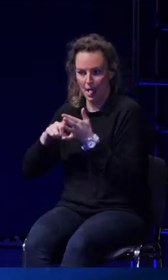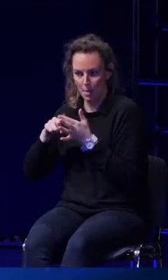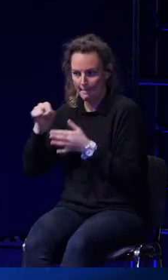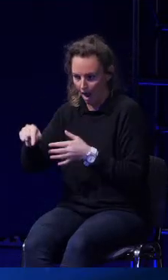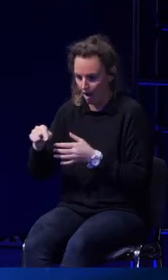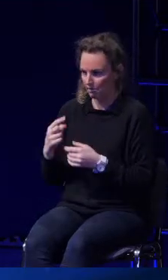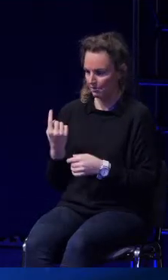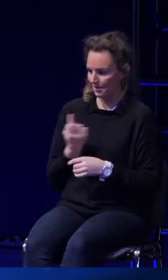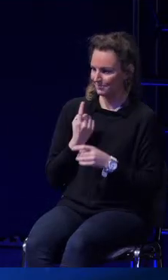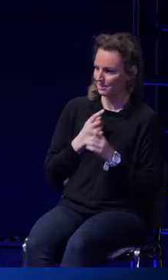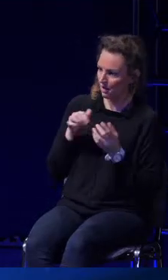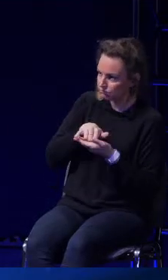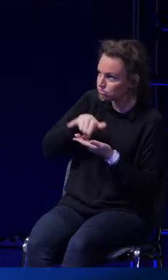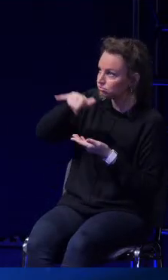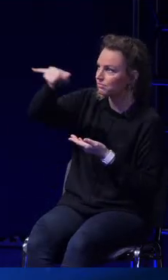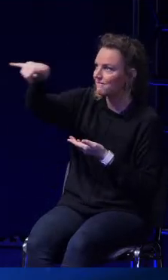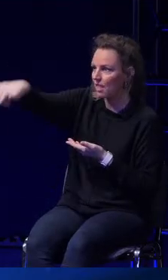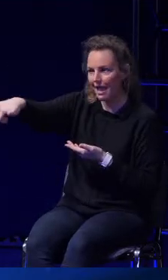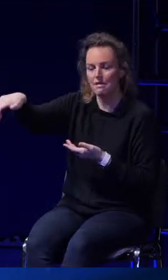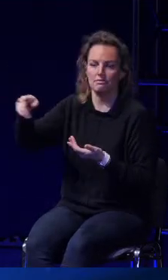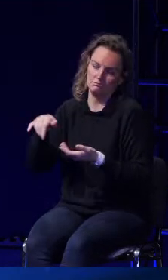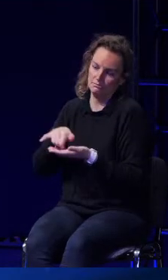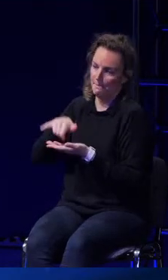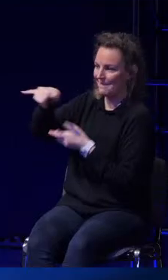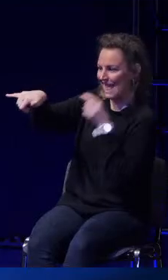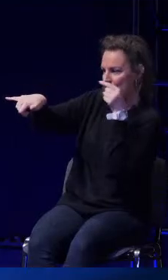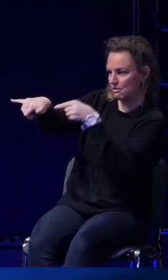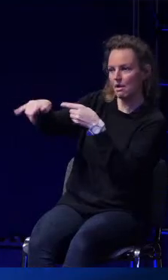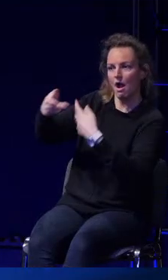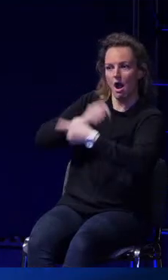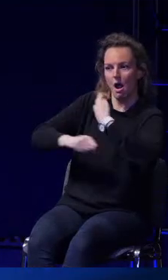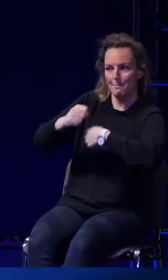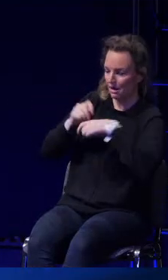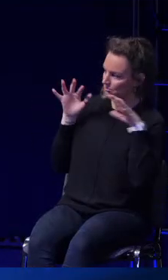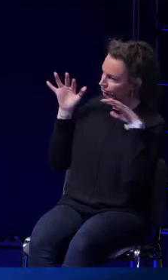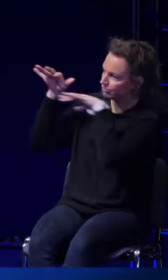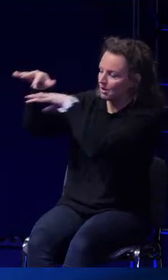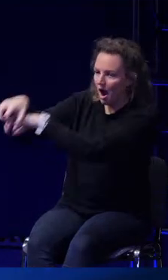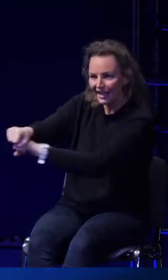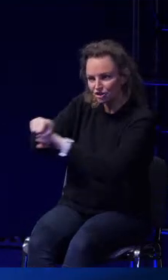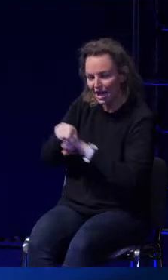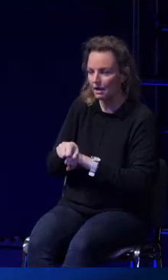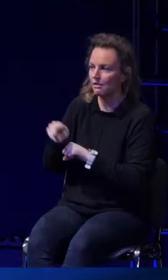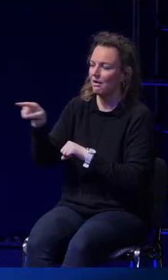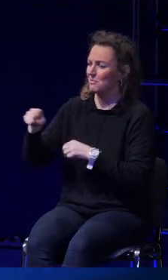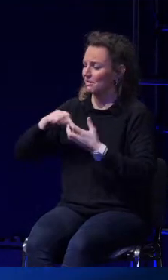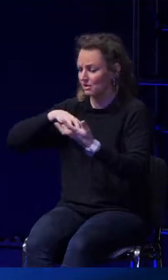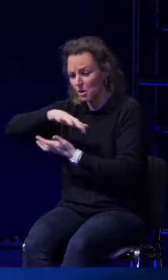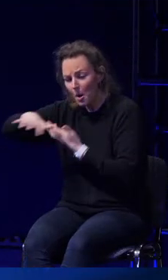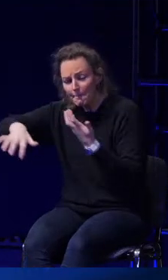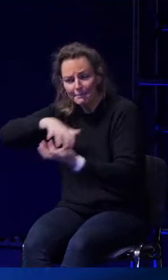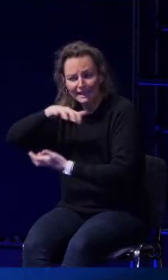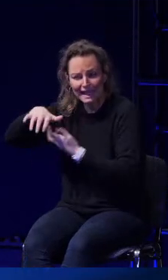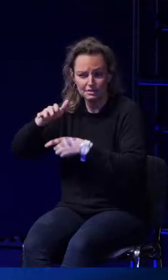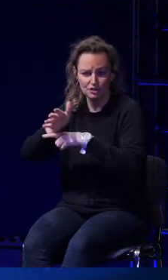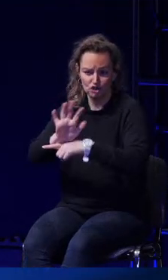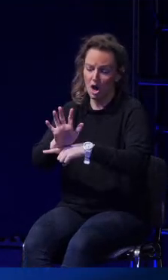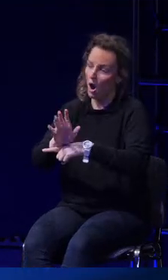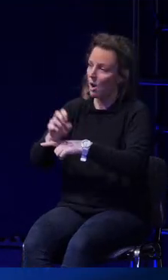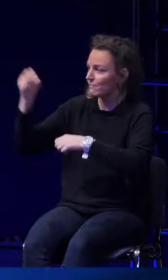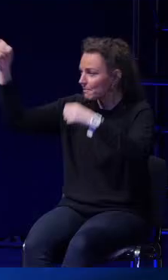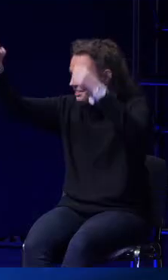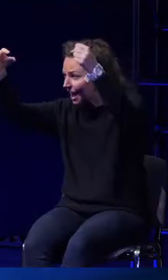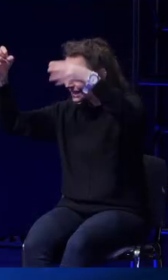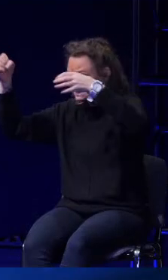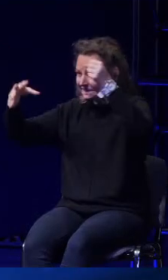stuff happens. But it was a very, very complicated show from a lighting point of view. I'm very grateful to have these guys